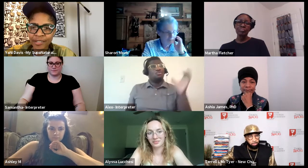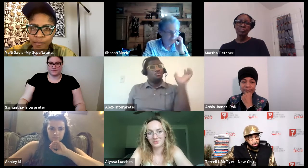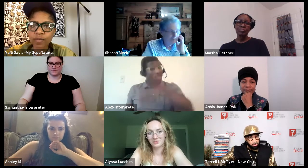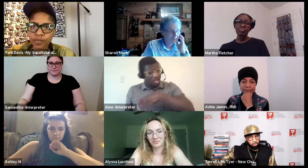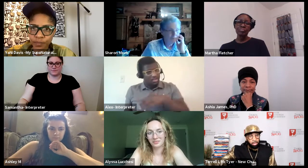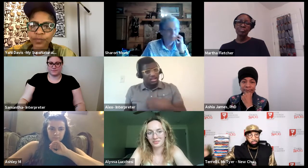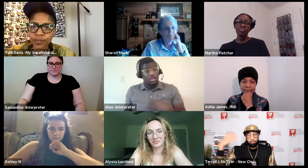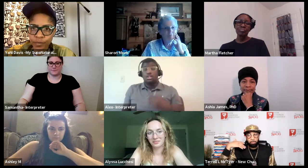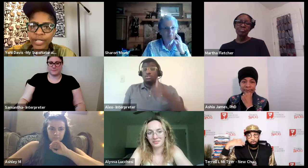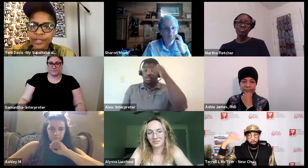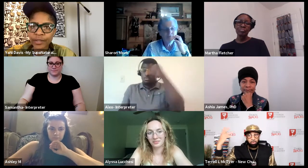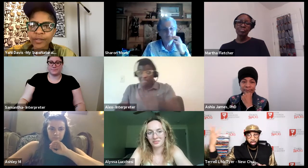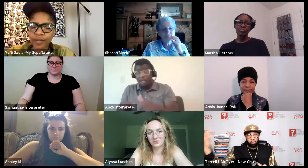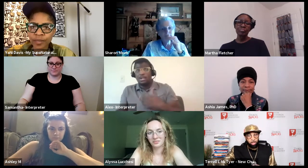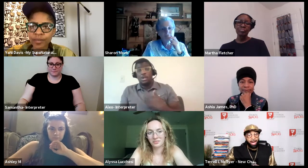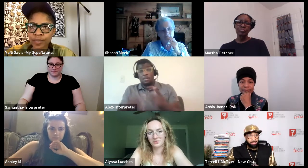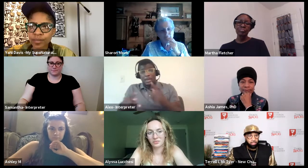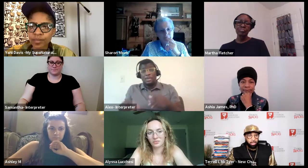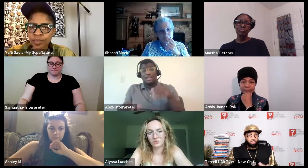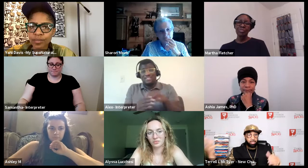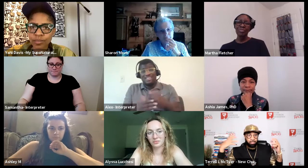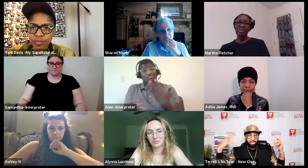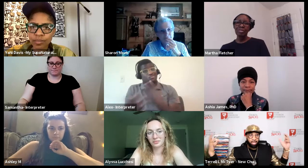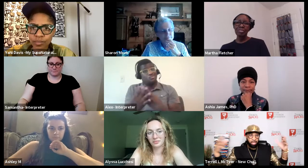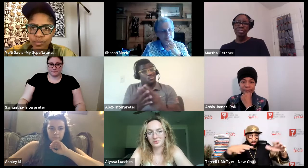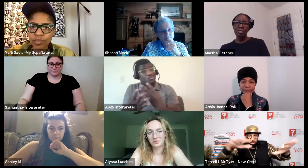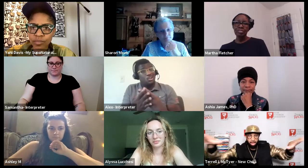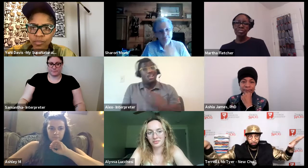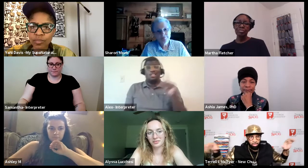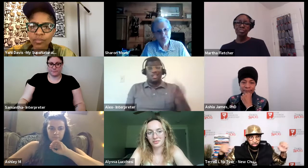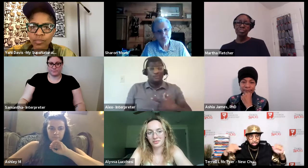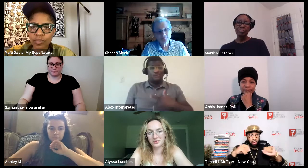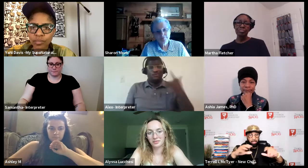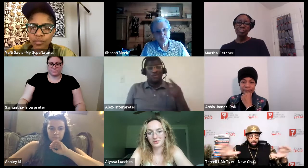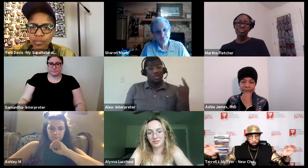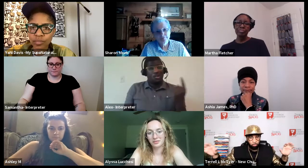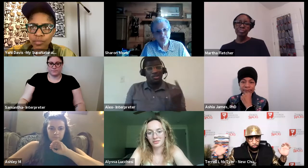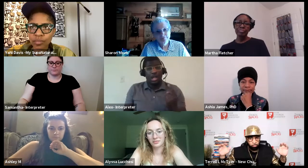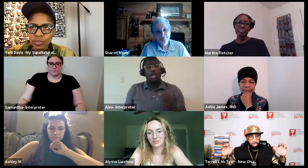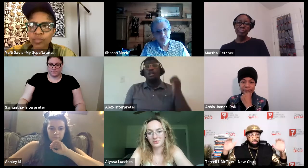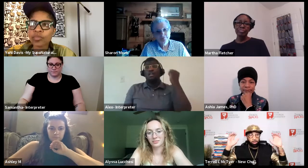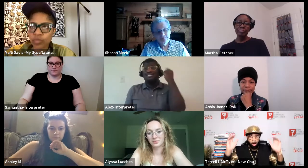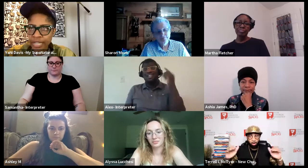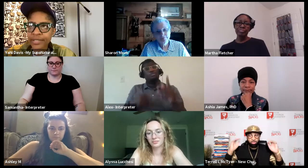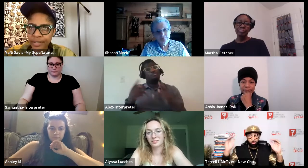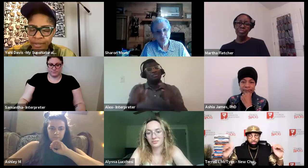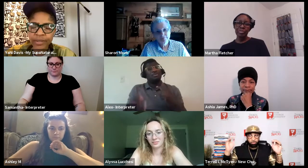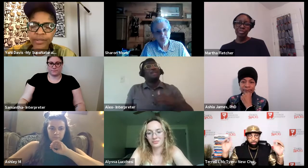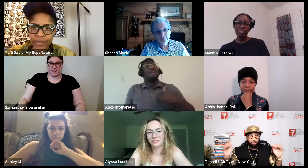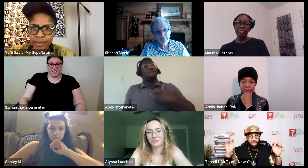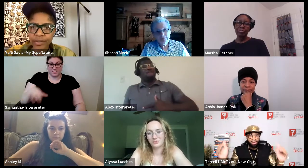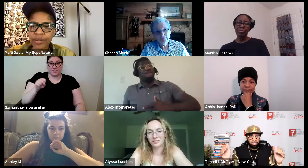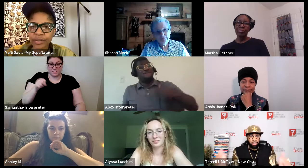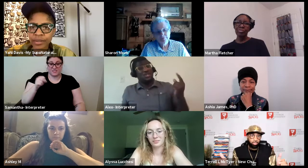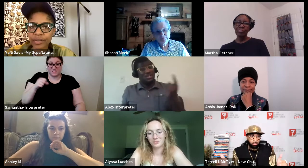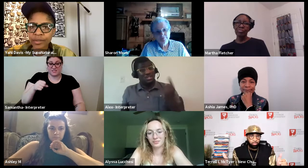in prisons. There are people who feel isolated because they can't hear the conversation that's happening in the room. There are Yeah. all sorts of